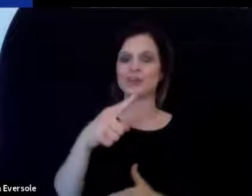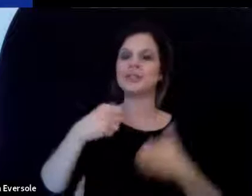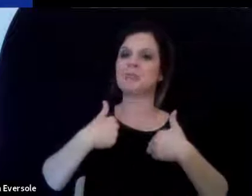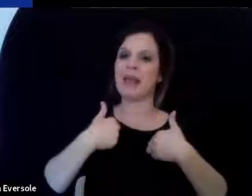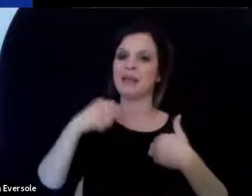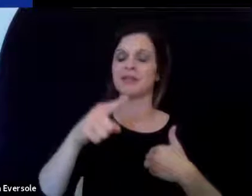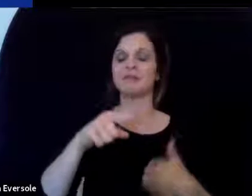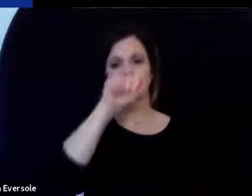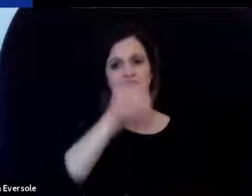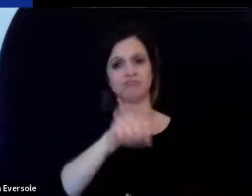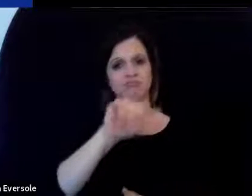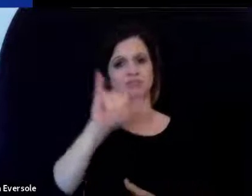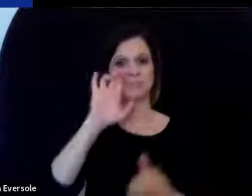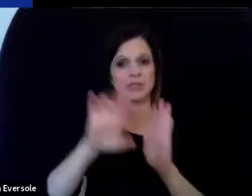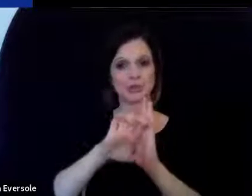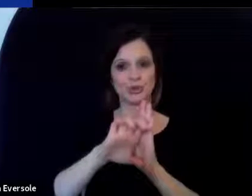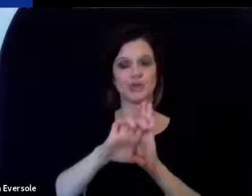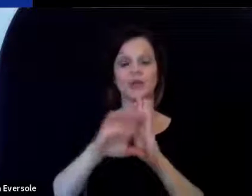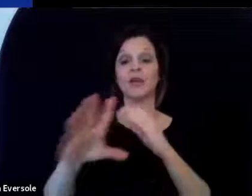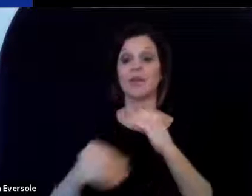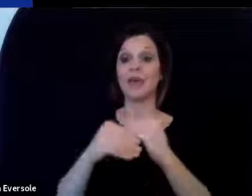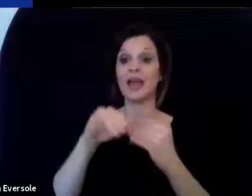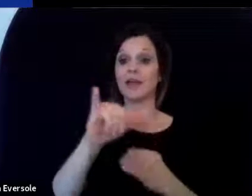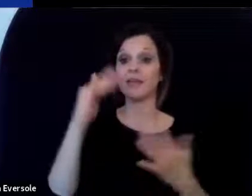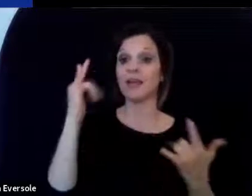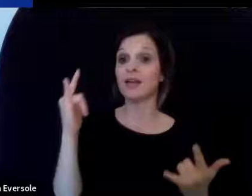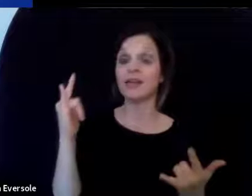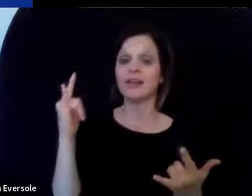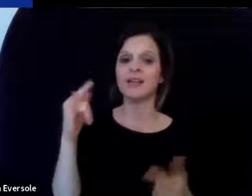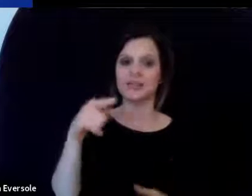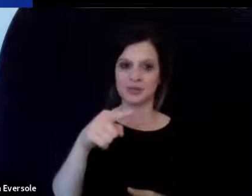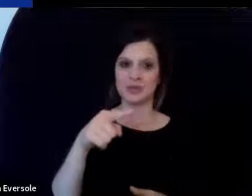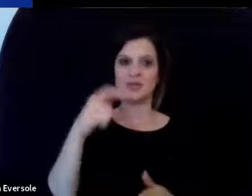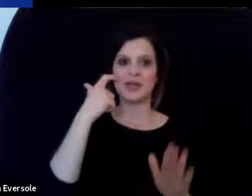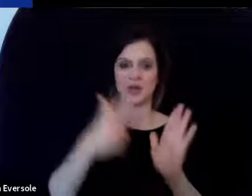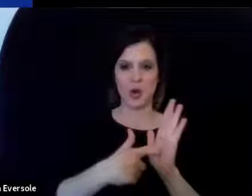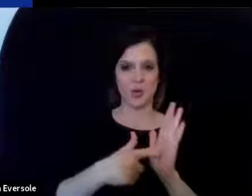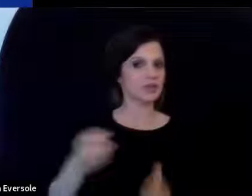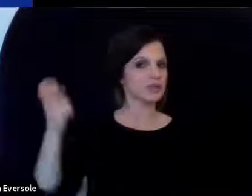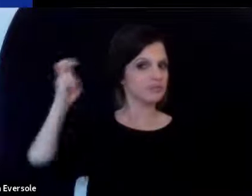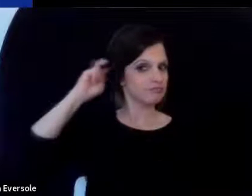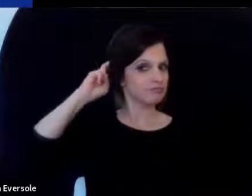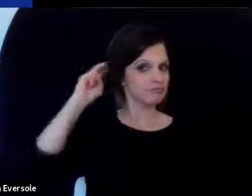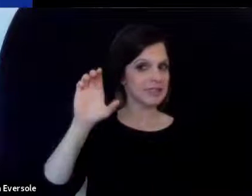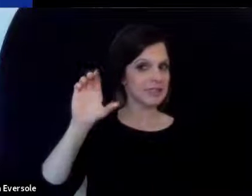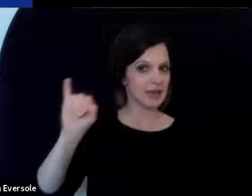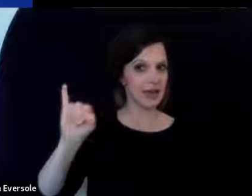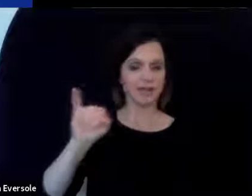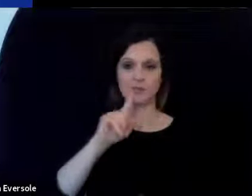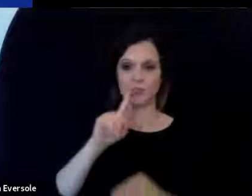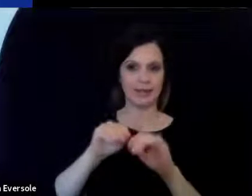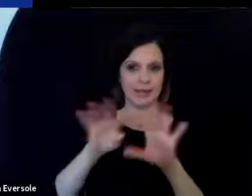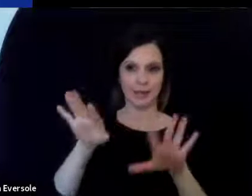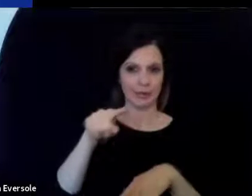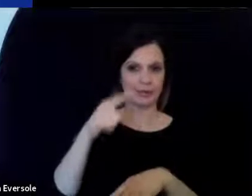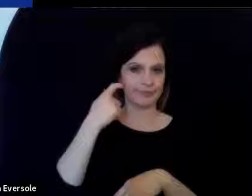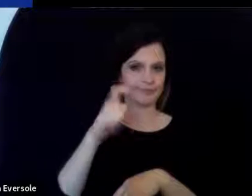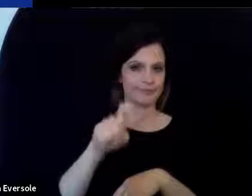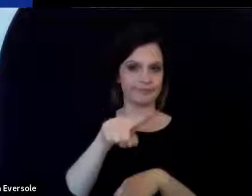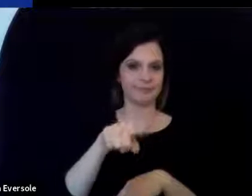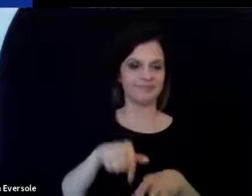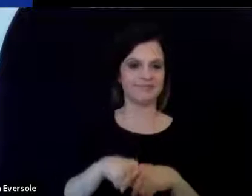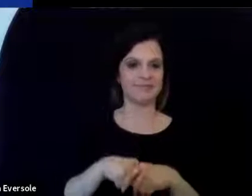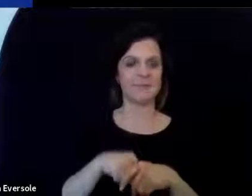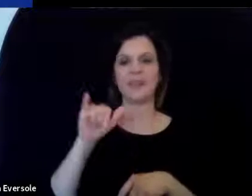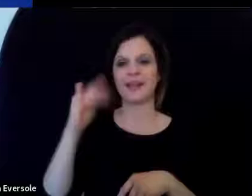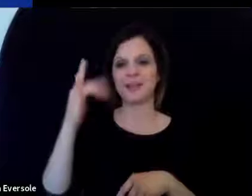we put this picture on because you can see her cochlear implant so clearly in this picture, which is